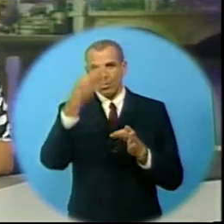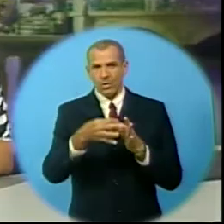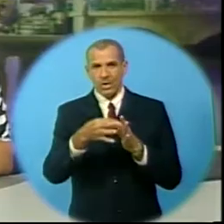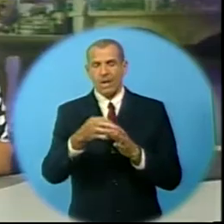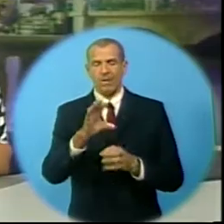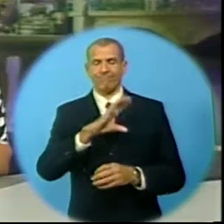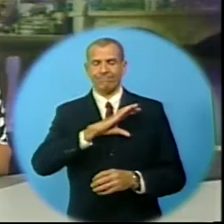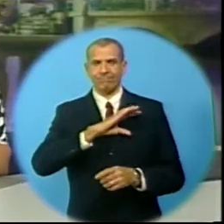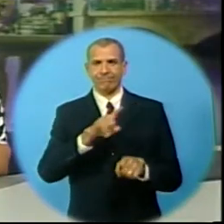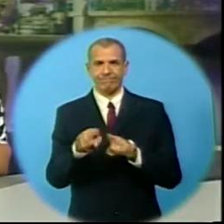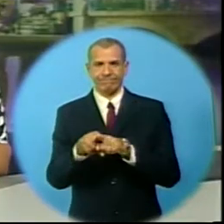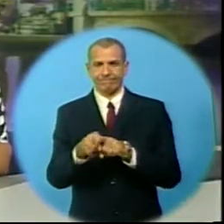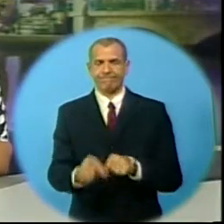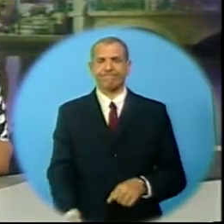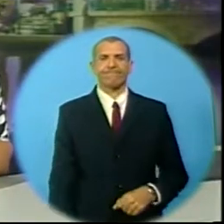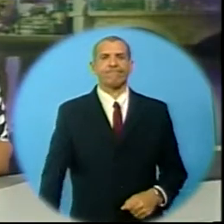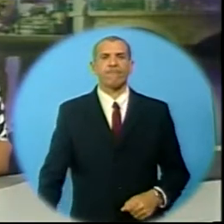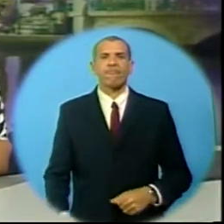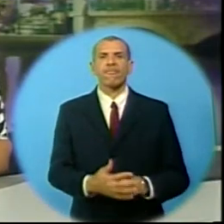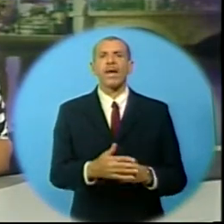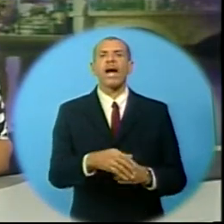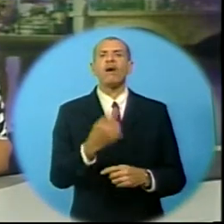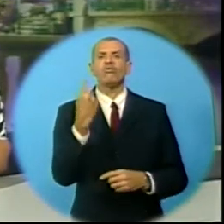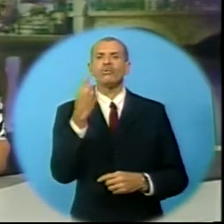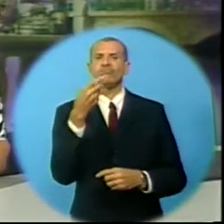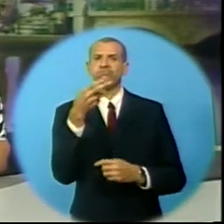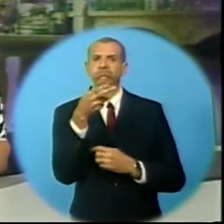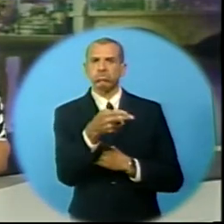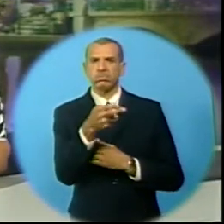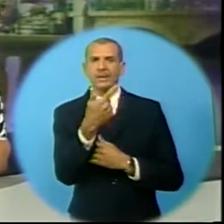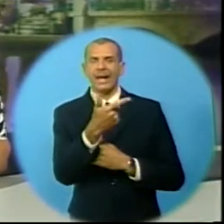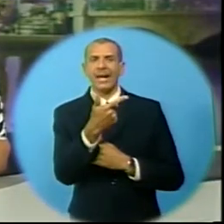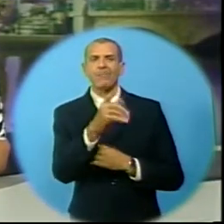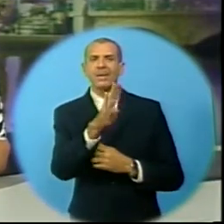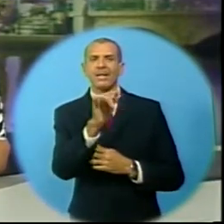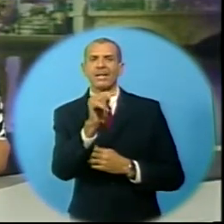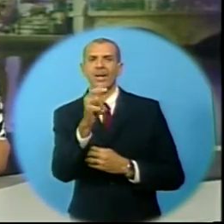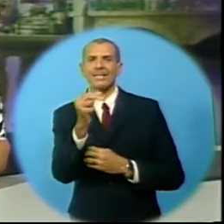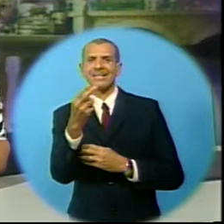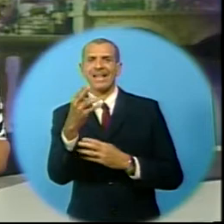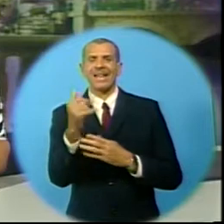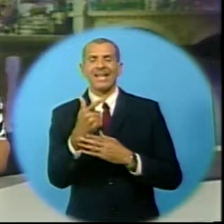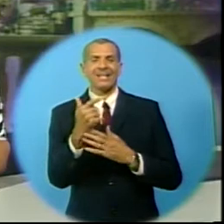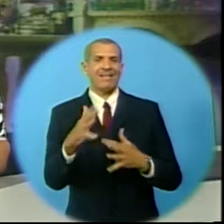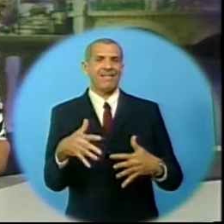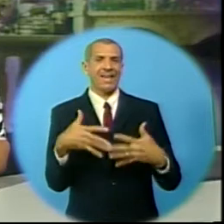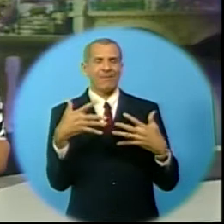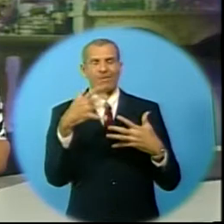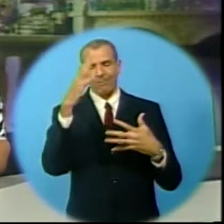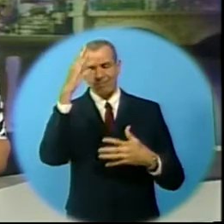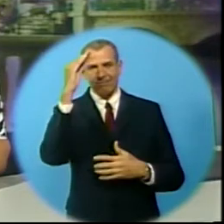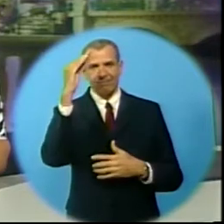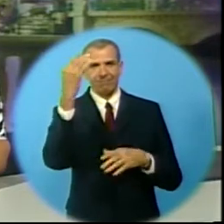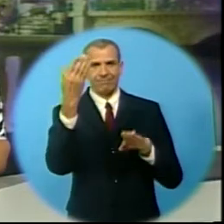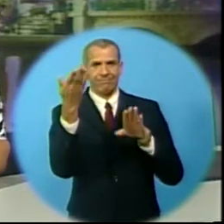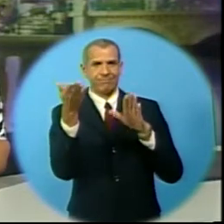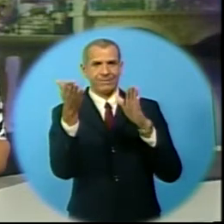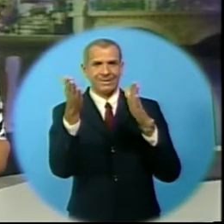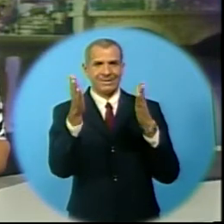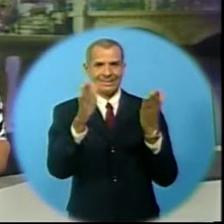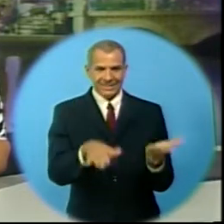incident. While a recent shooting incident in Britainsill, St. Michael, has now claimed the life of one of its victims, police